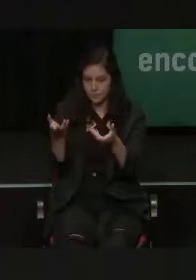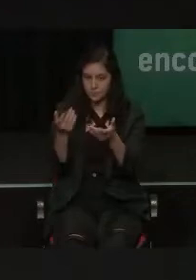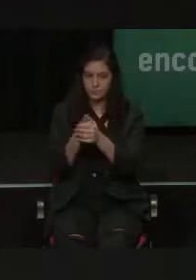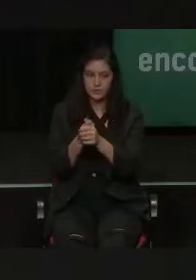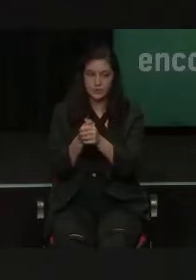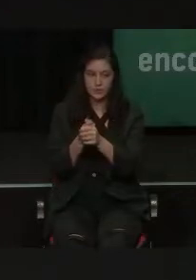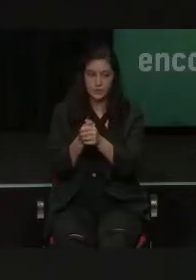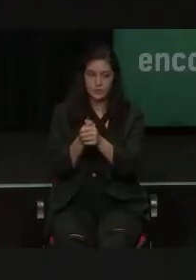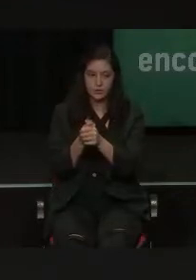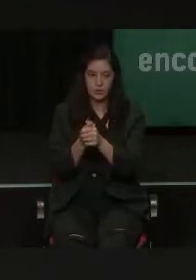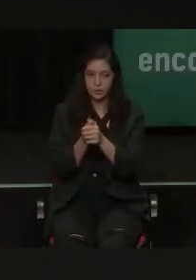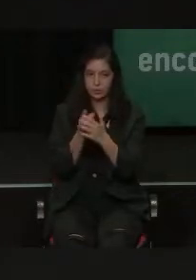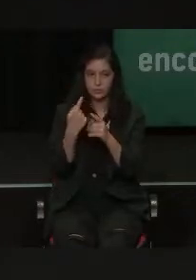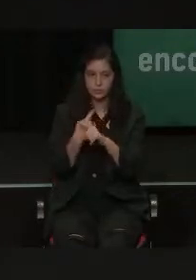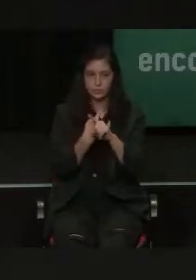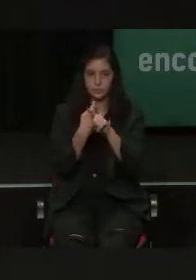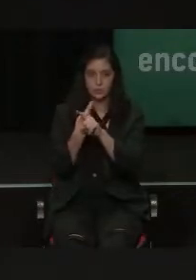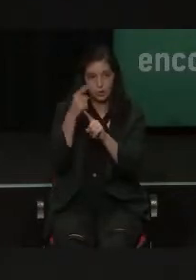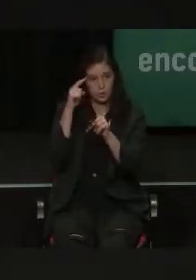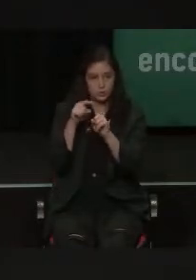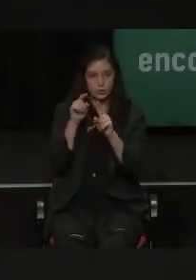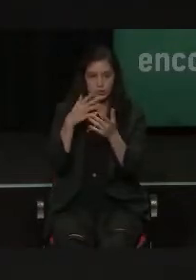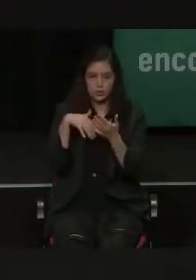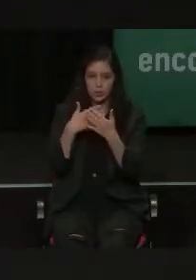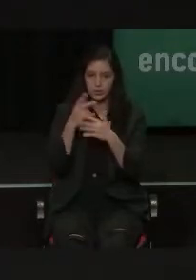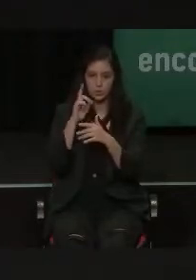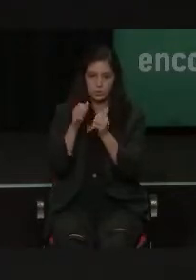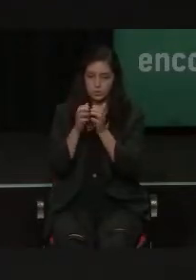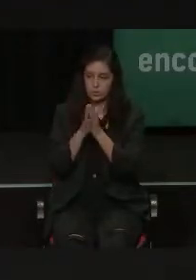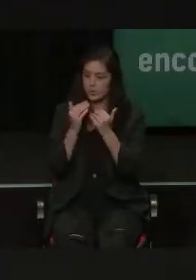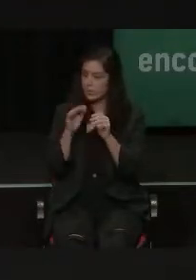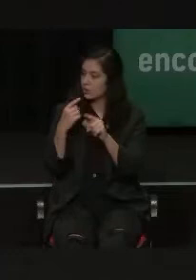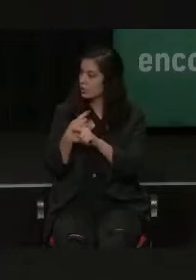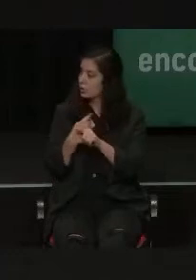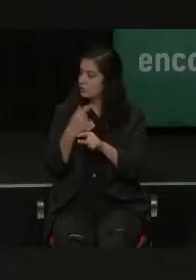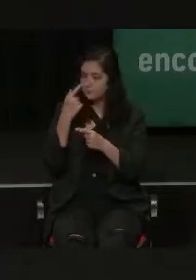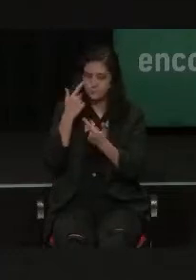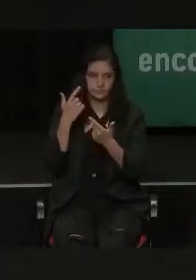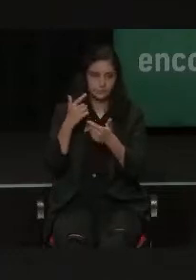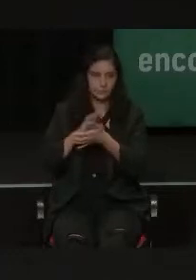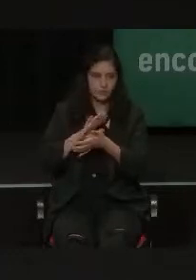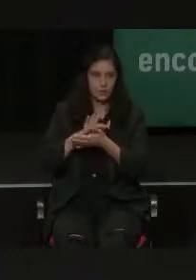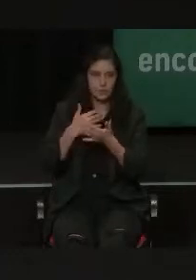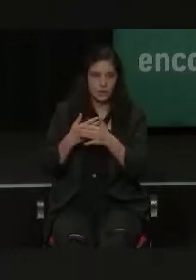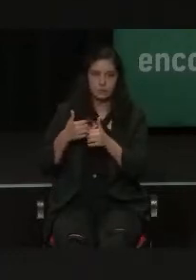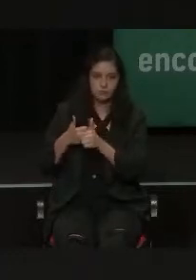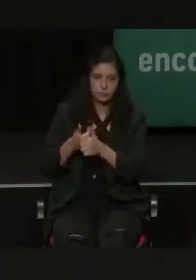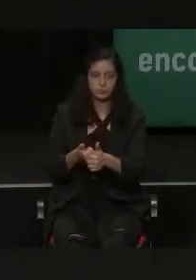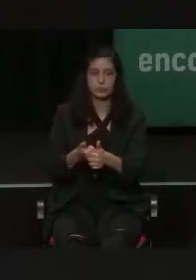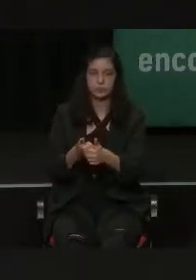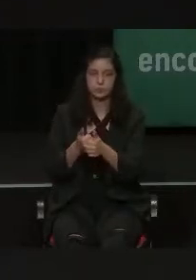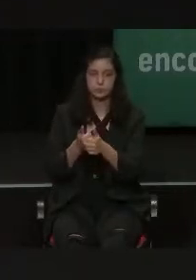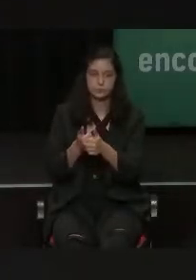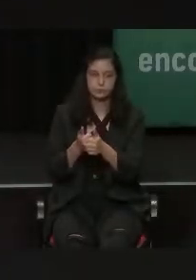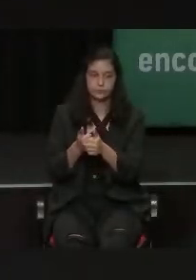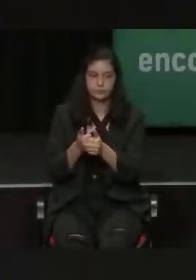one of the most important missions, well, they all are important, but one that the public perceives as very, very important is